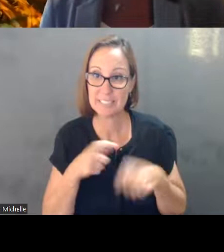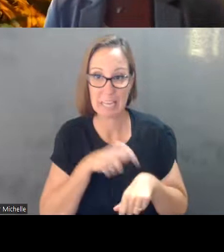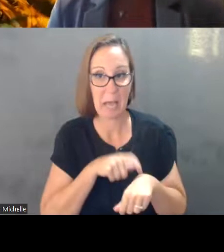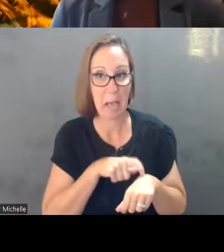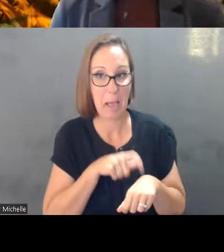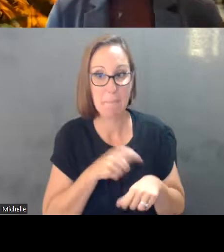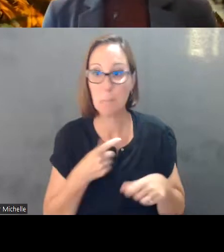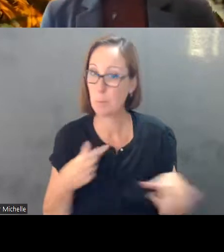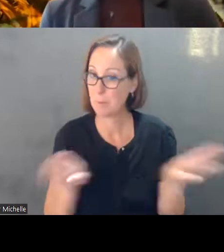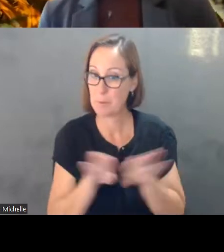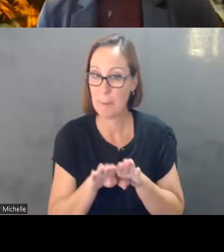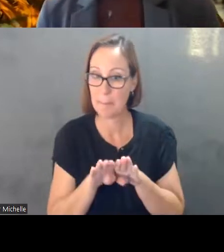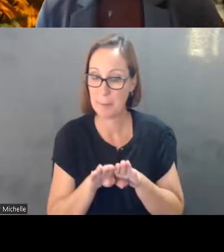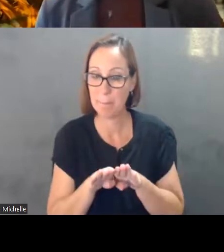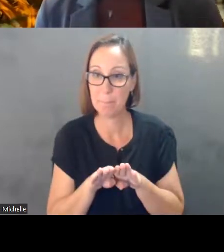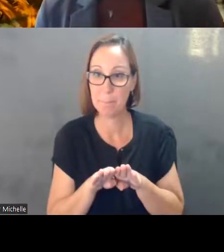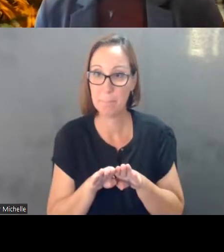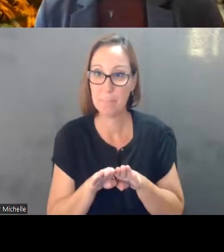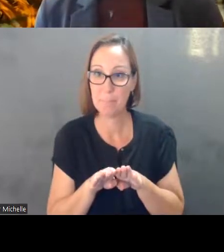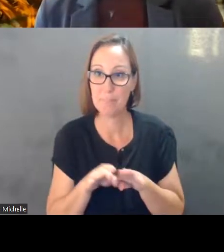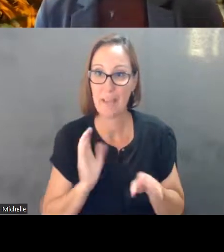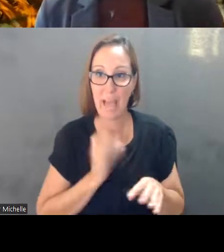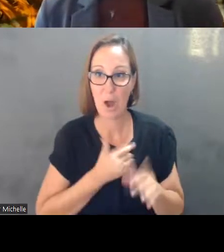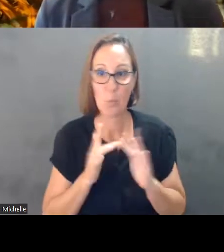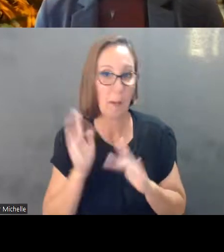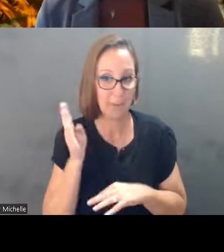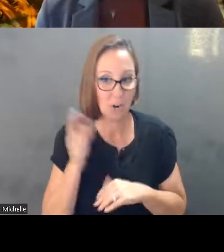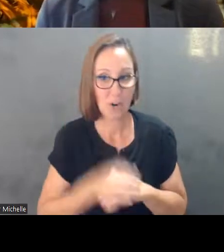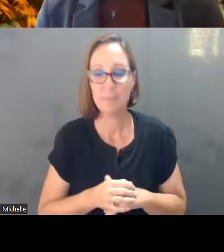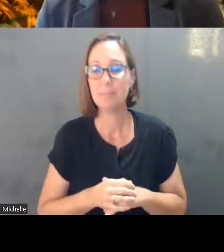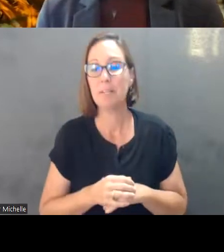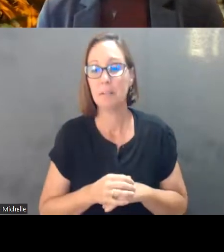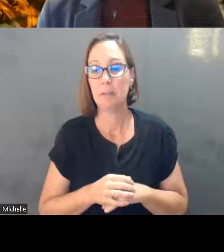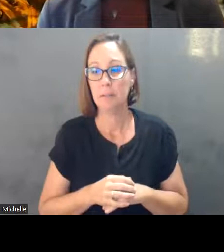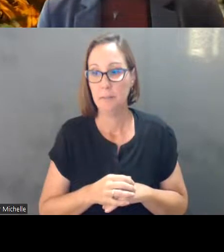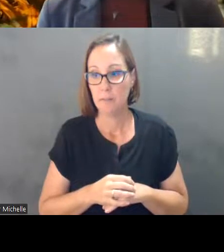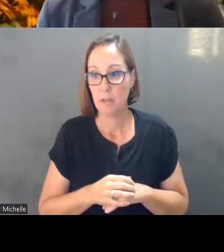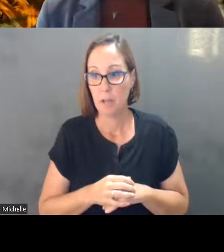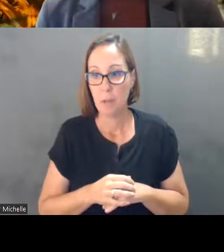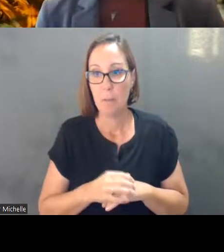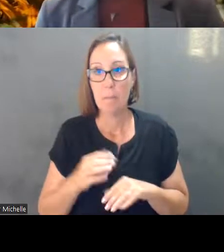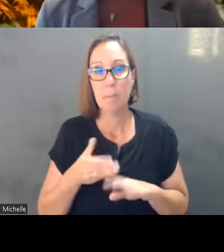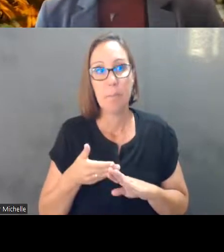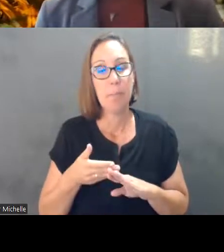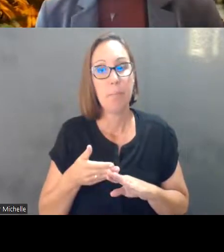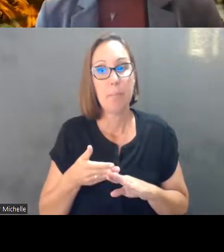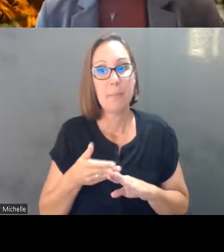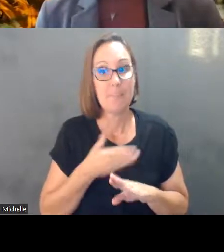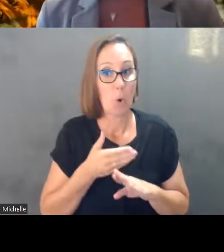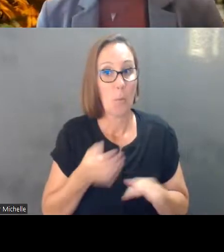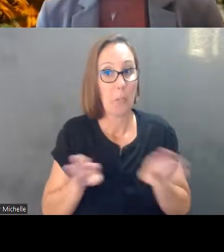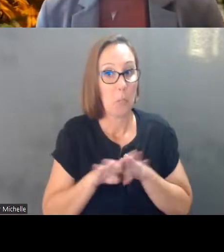wrap up our webinar. But Before we do